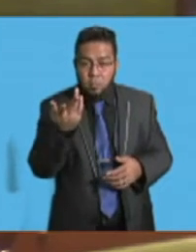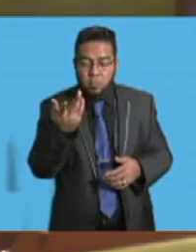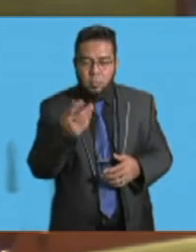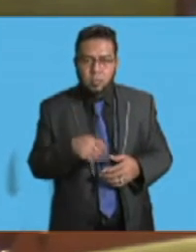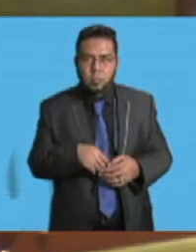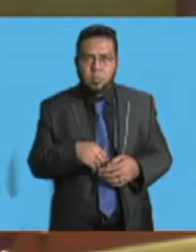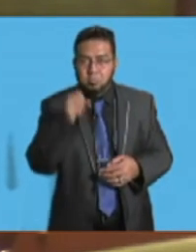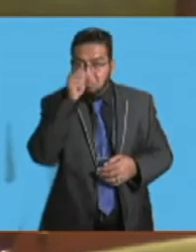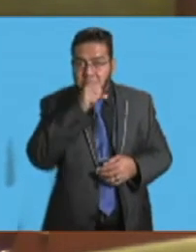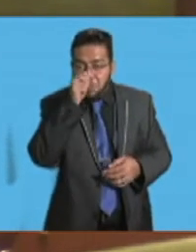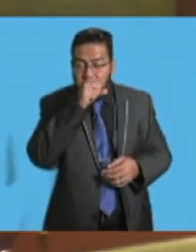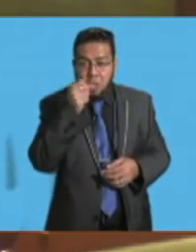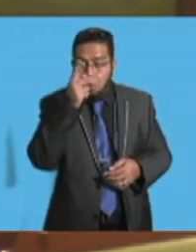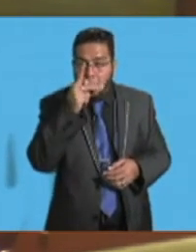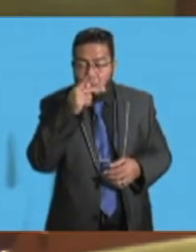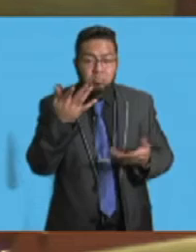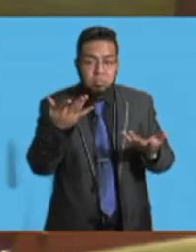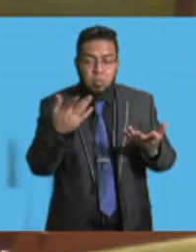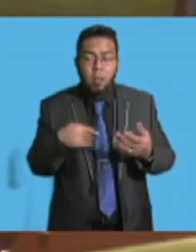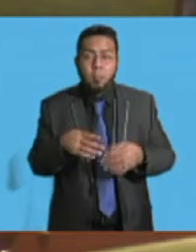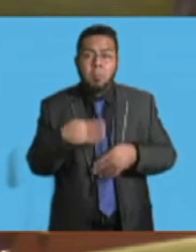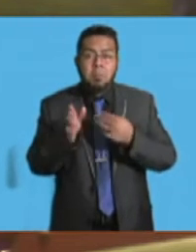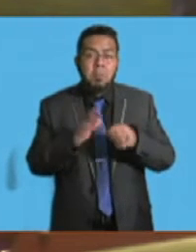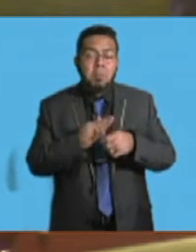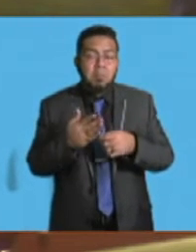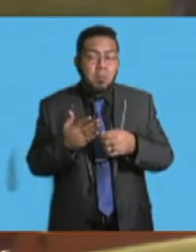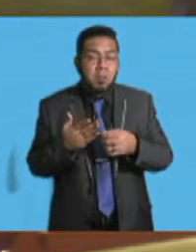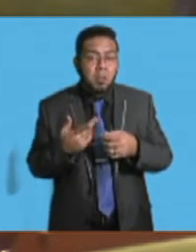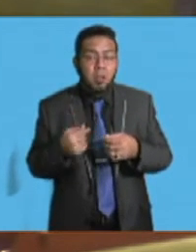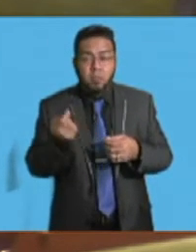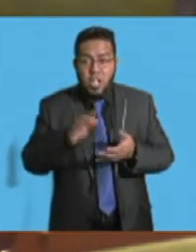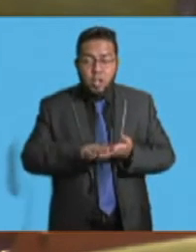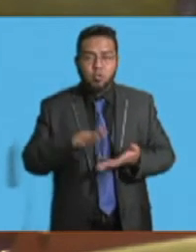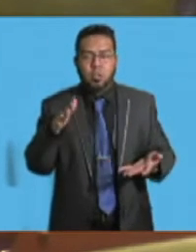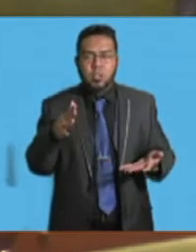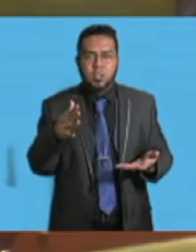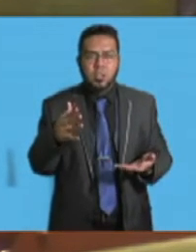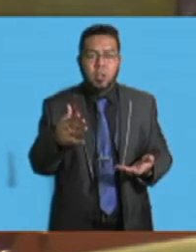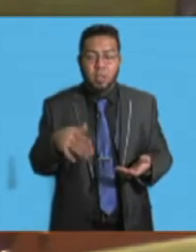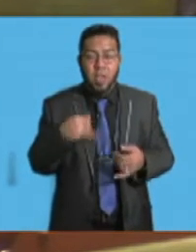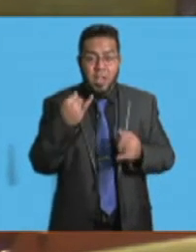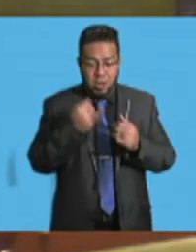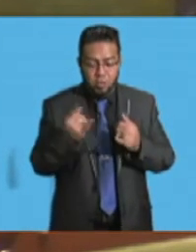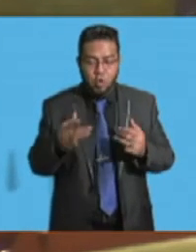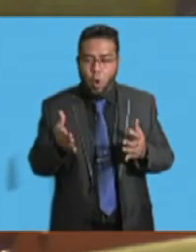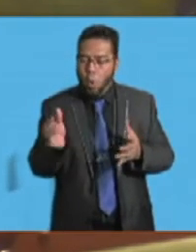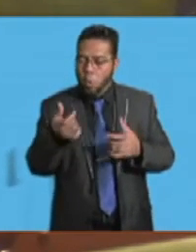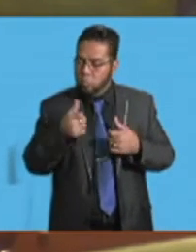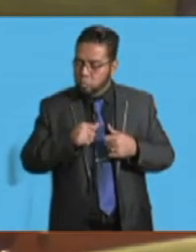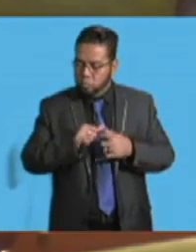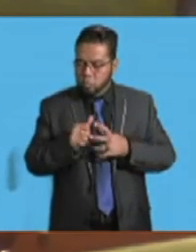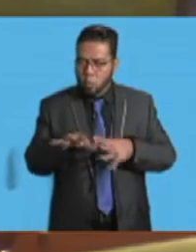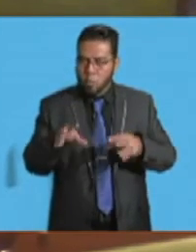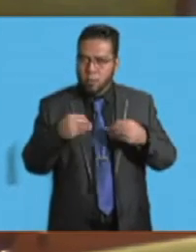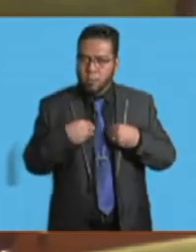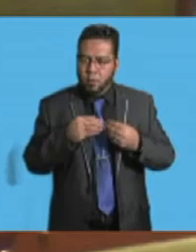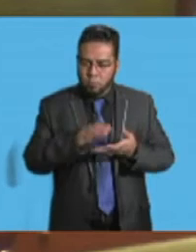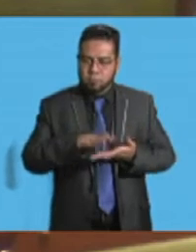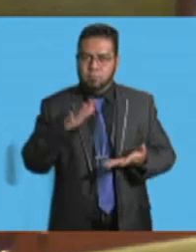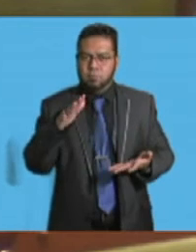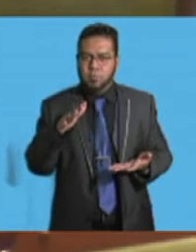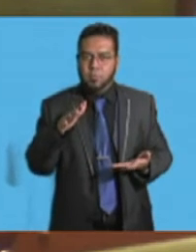in Fiji increased by 69% from 2016 to 2017. The industry also achieved a significant increase in the total value